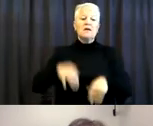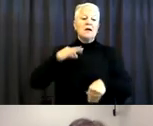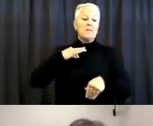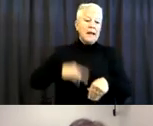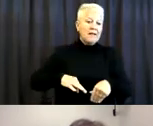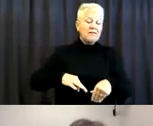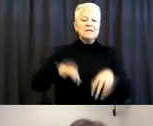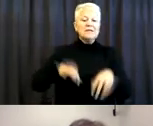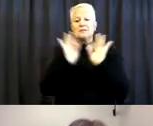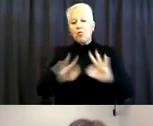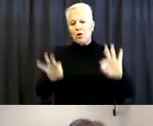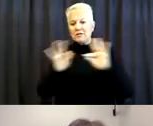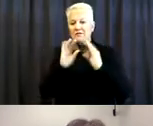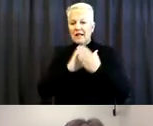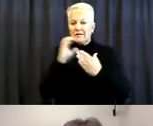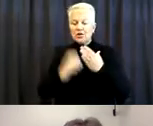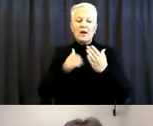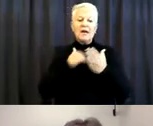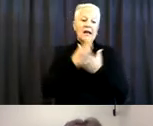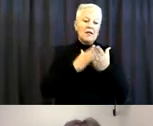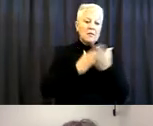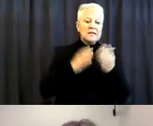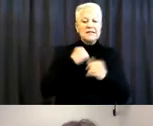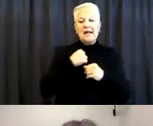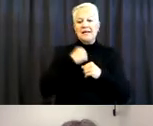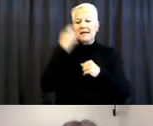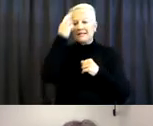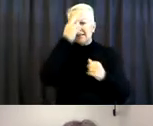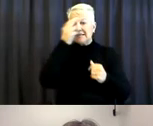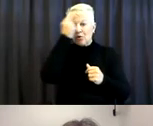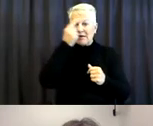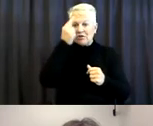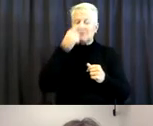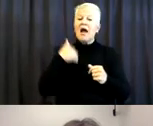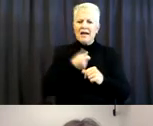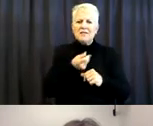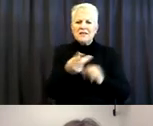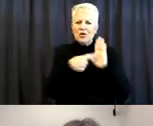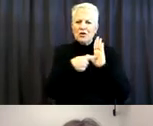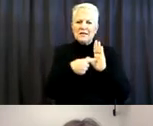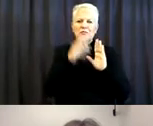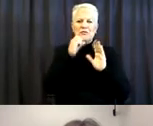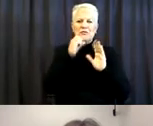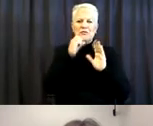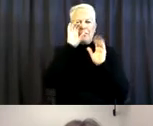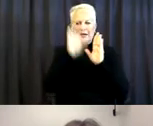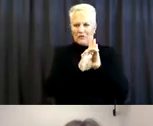importance, and elements and considerations. I have several examples in pictorial form,